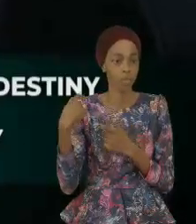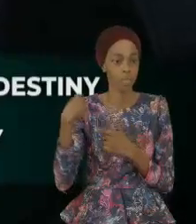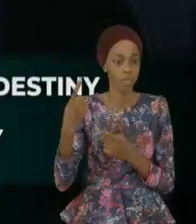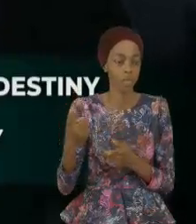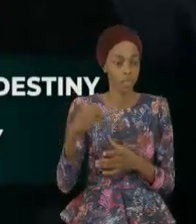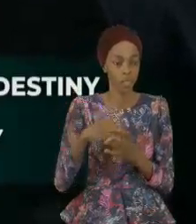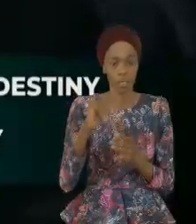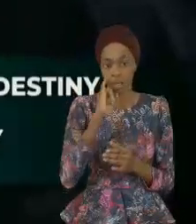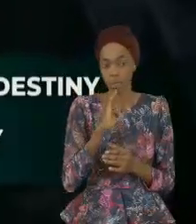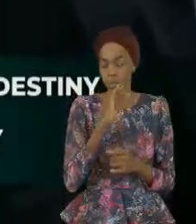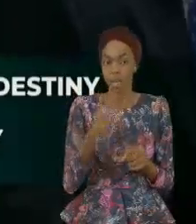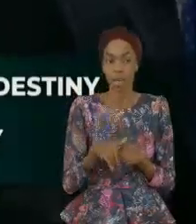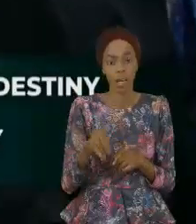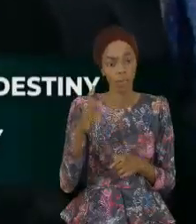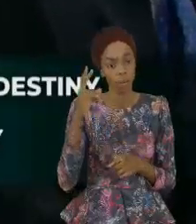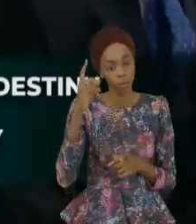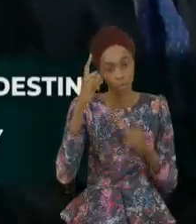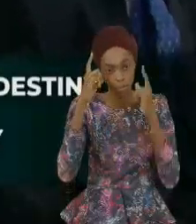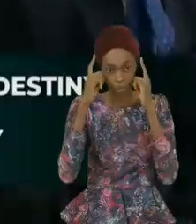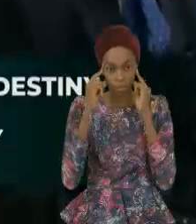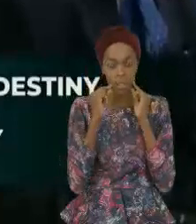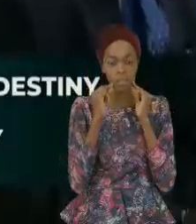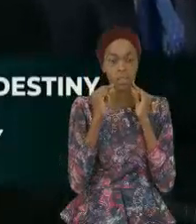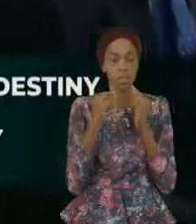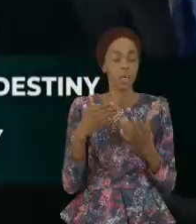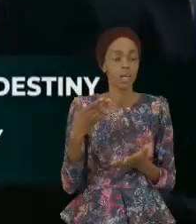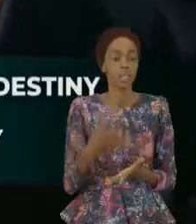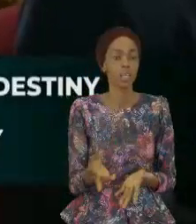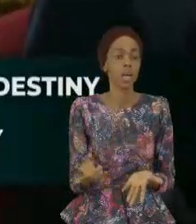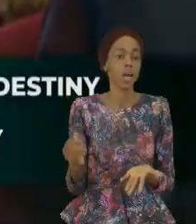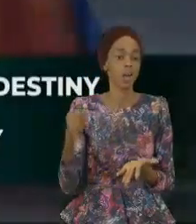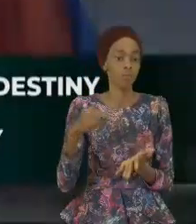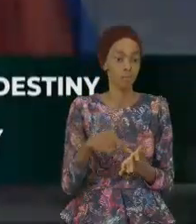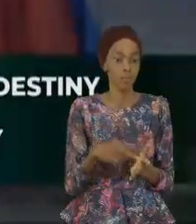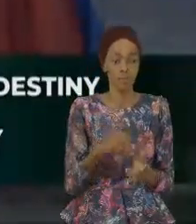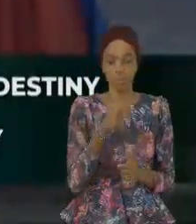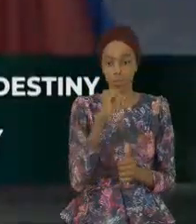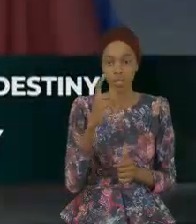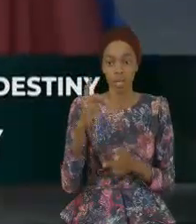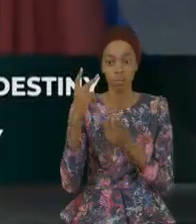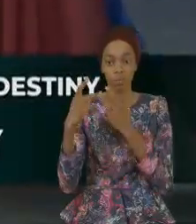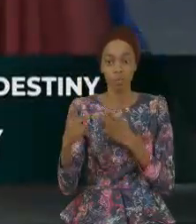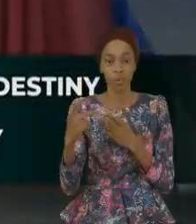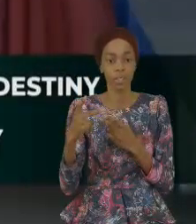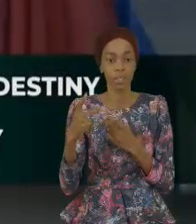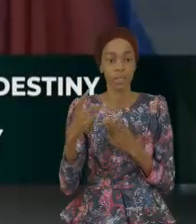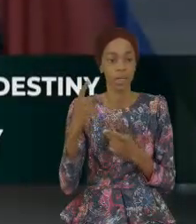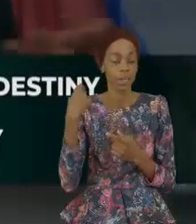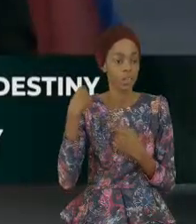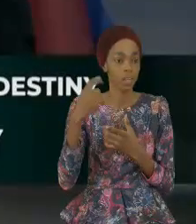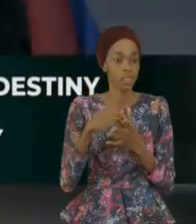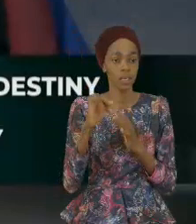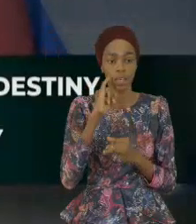Moses. There arose not a prophet since in Israel like unto Moses, whom